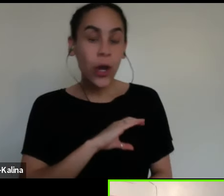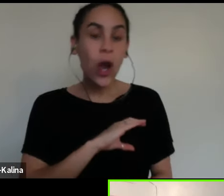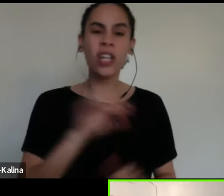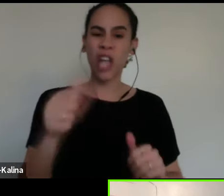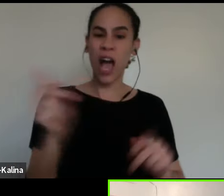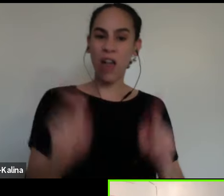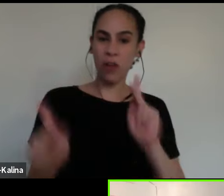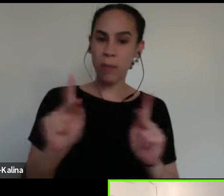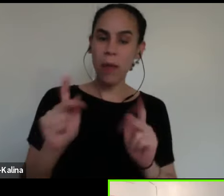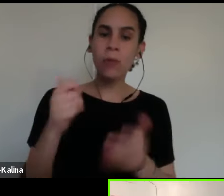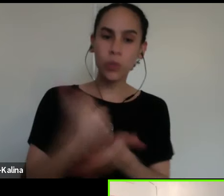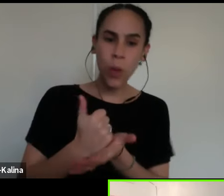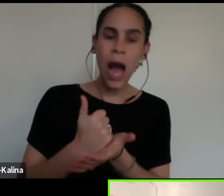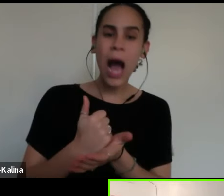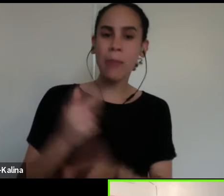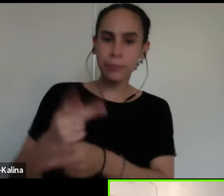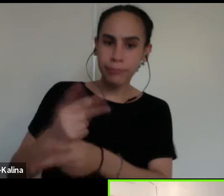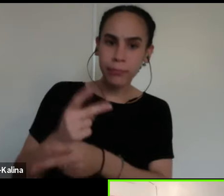maintain our environment.